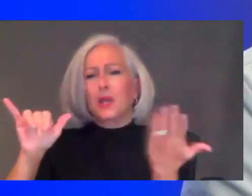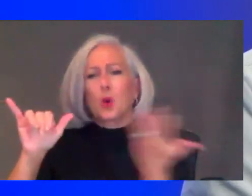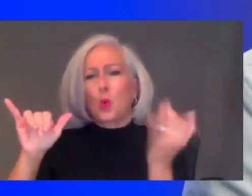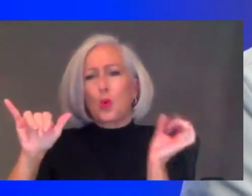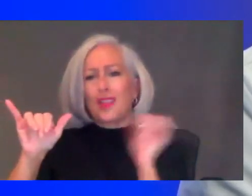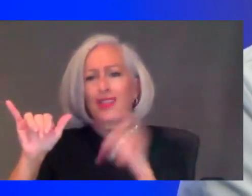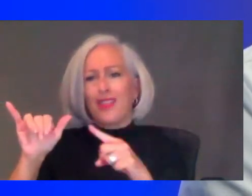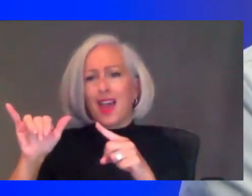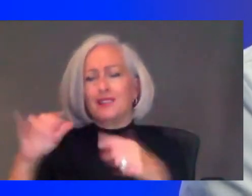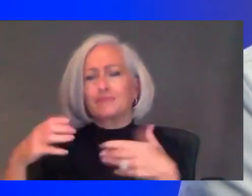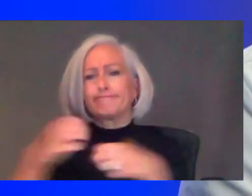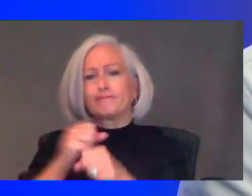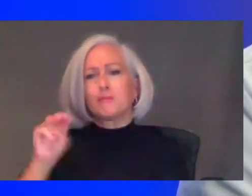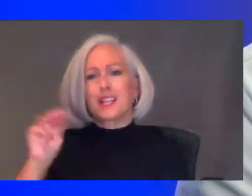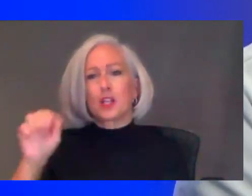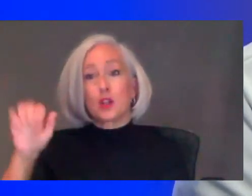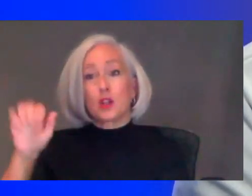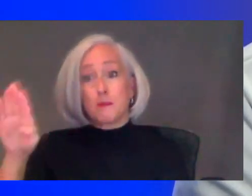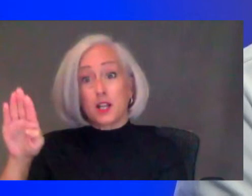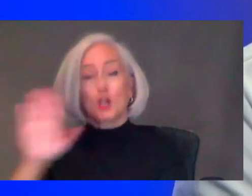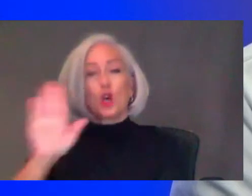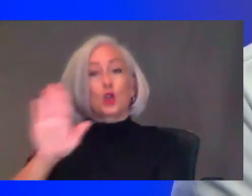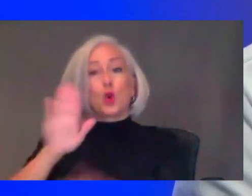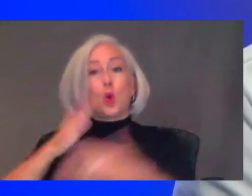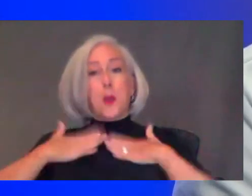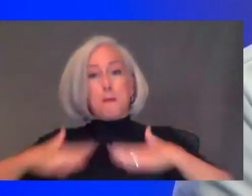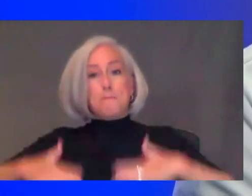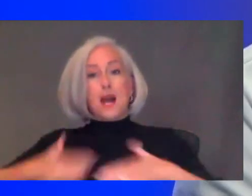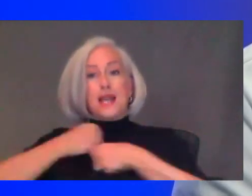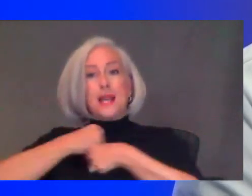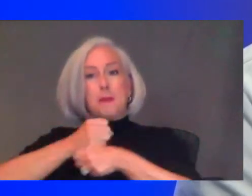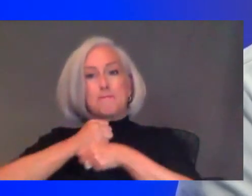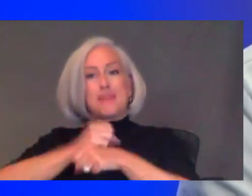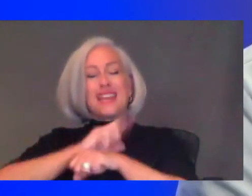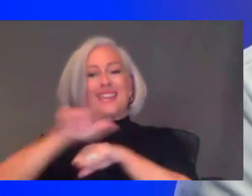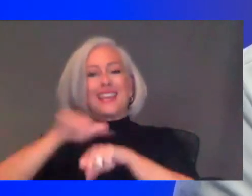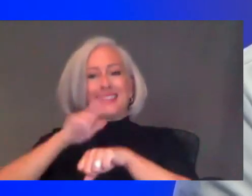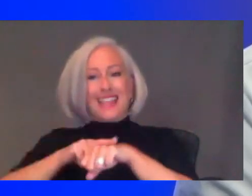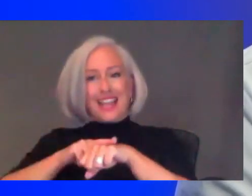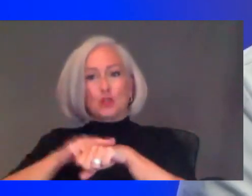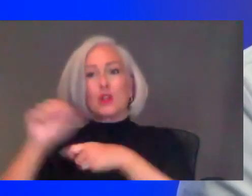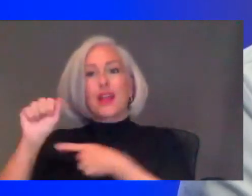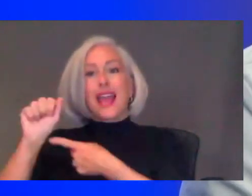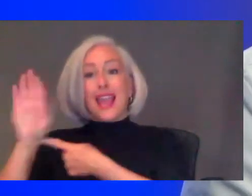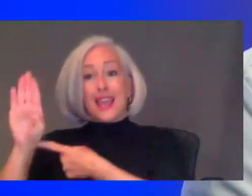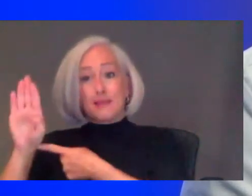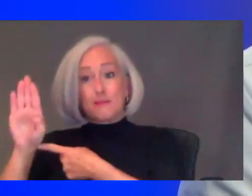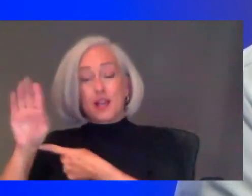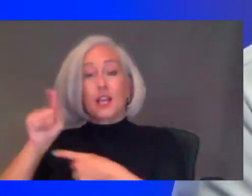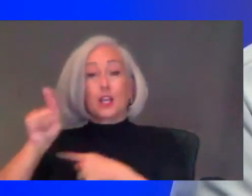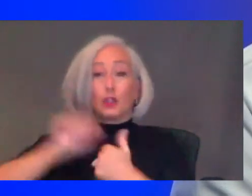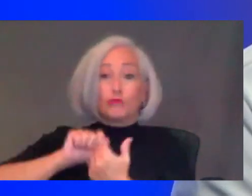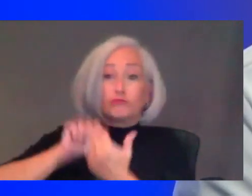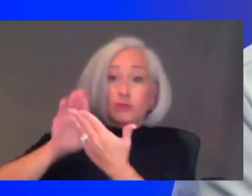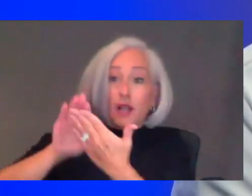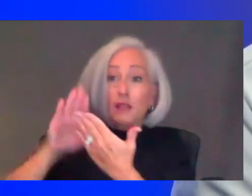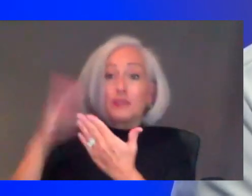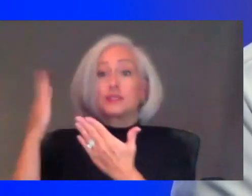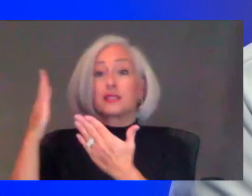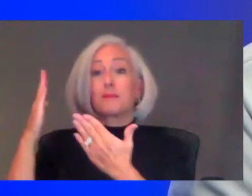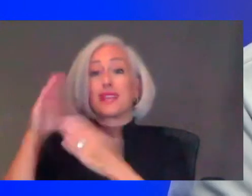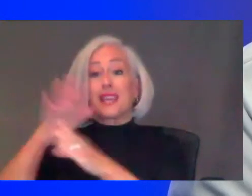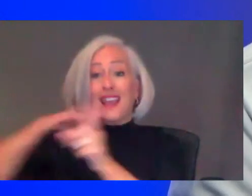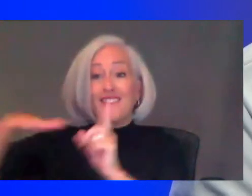it in the laboratory to develop protective antibodies specific to the spike protein that's on that virus. So you can think